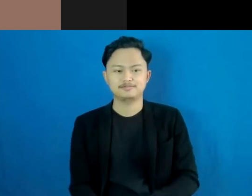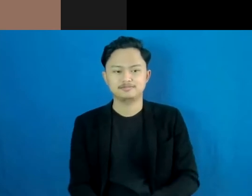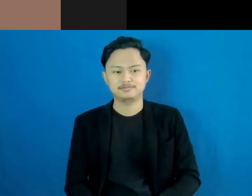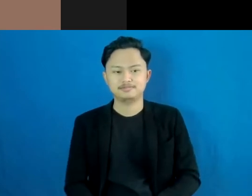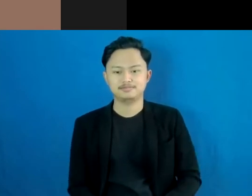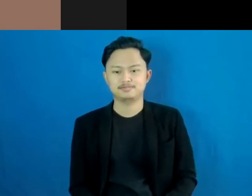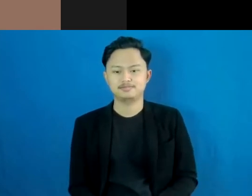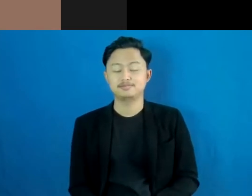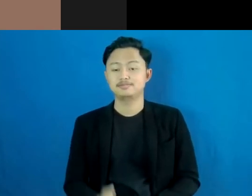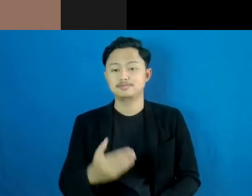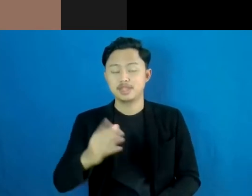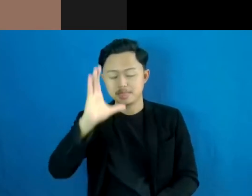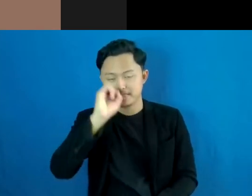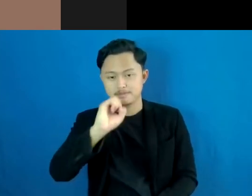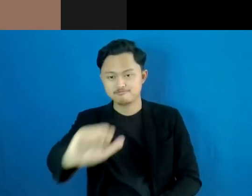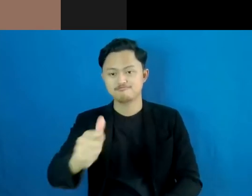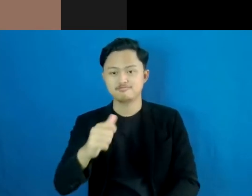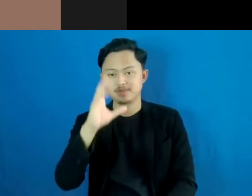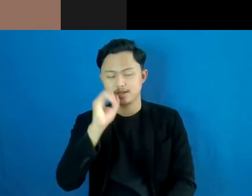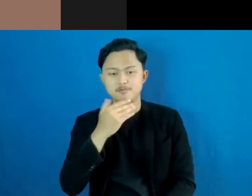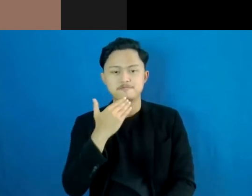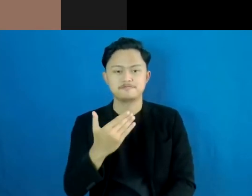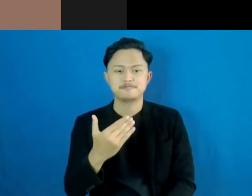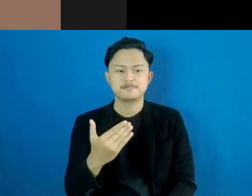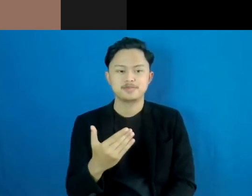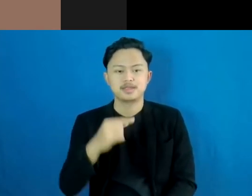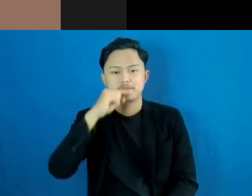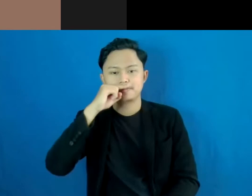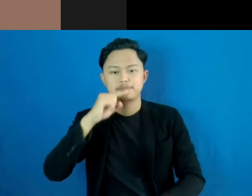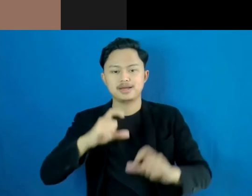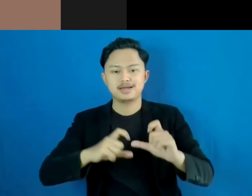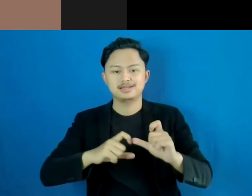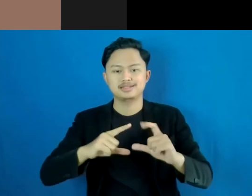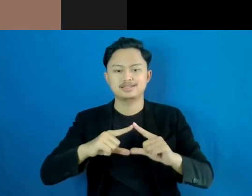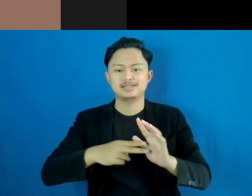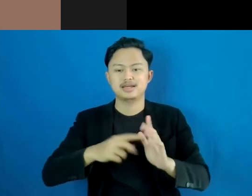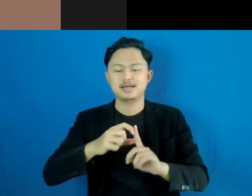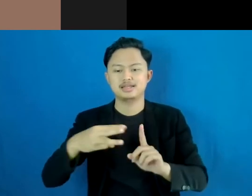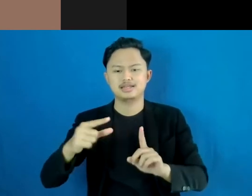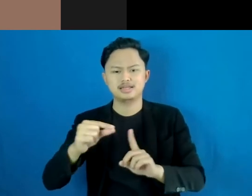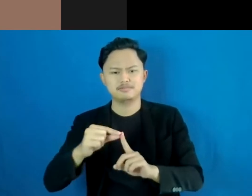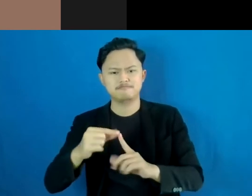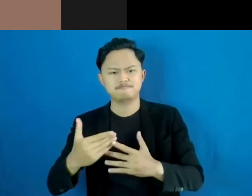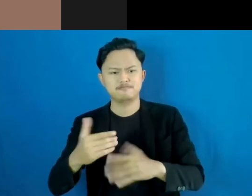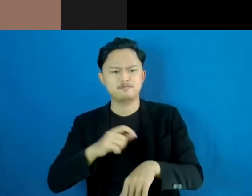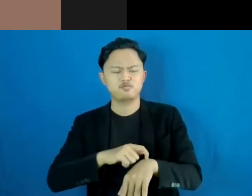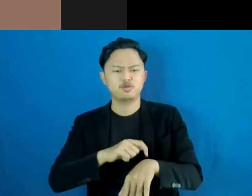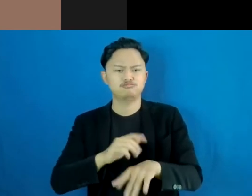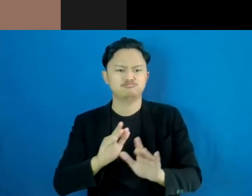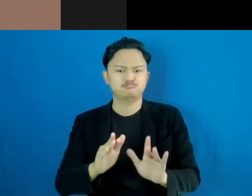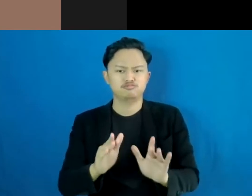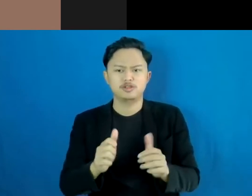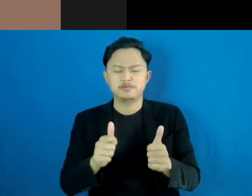Good to know that. So, Mr. Sandeep, we are already over time, and I think we have to wrap up this